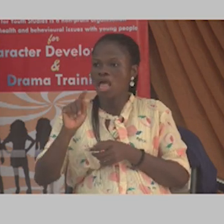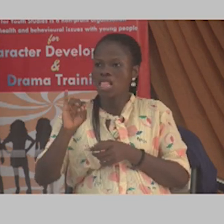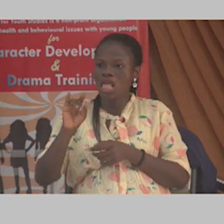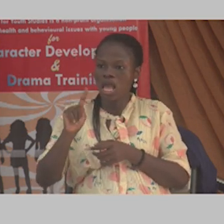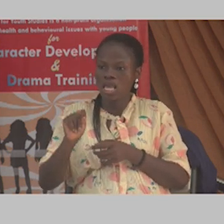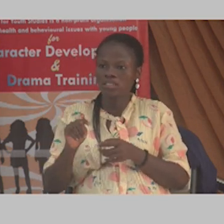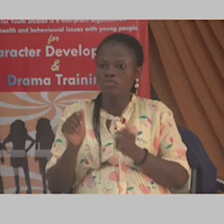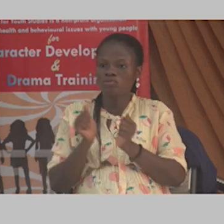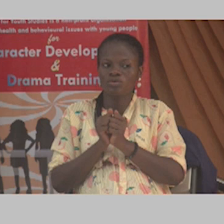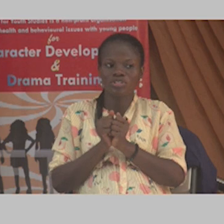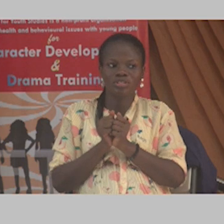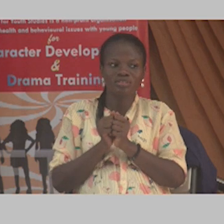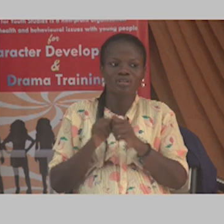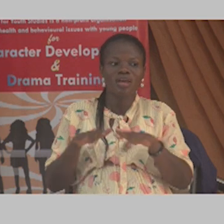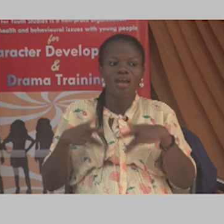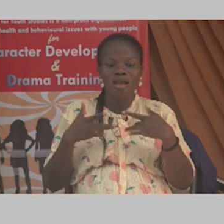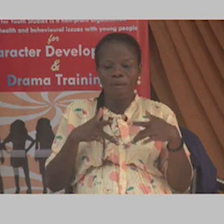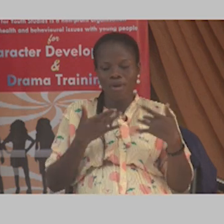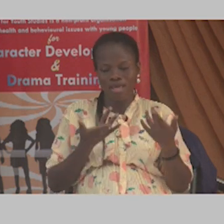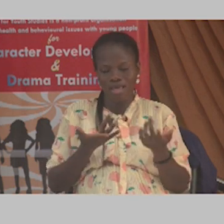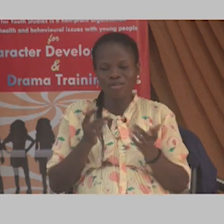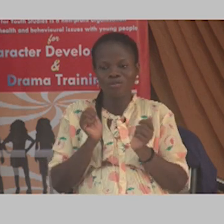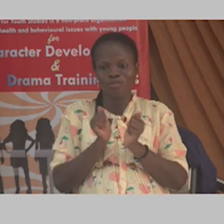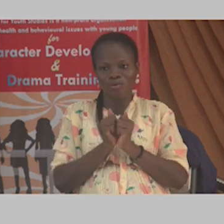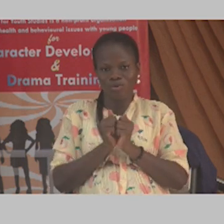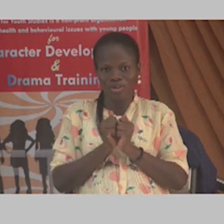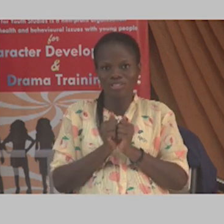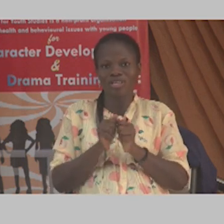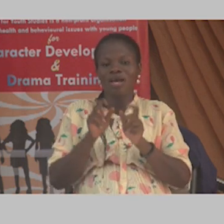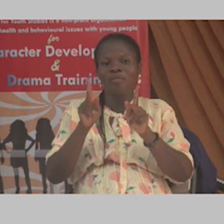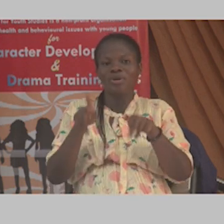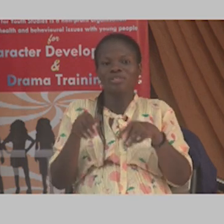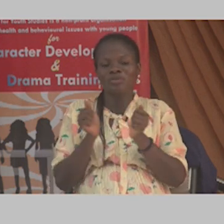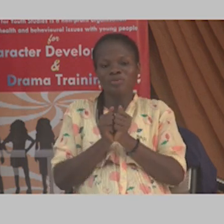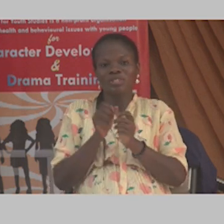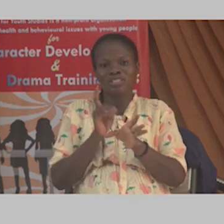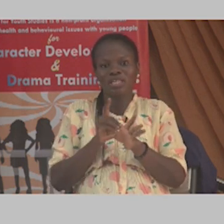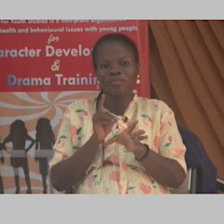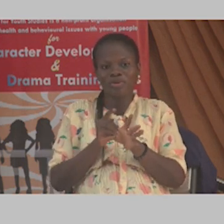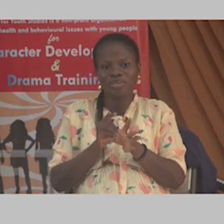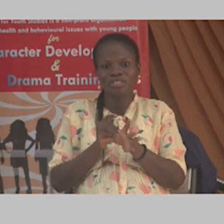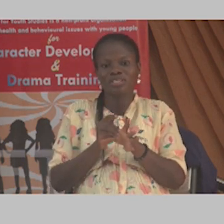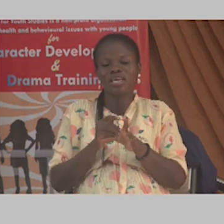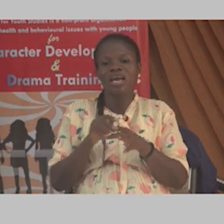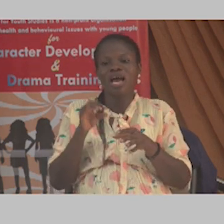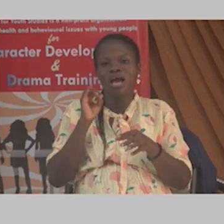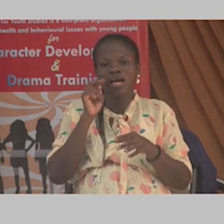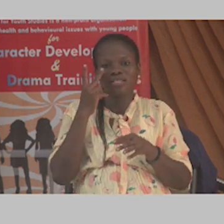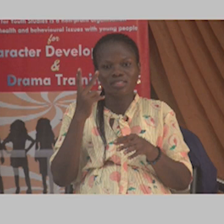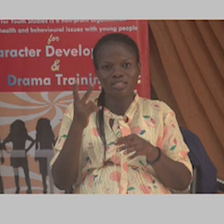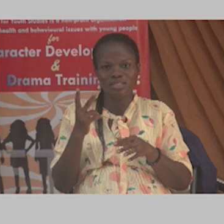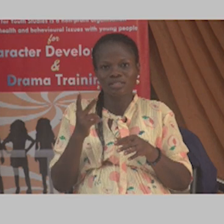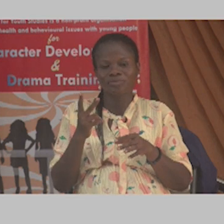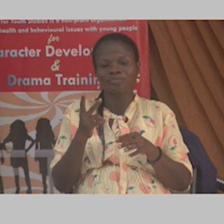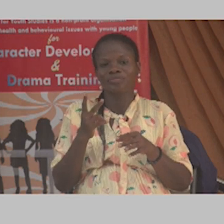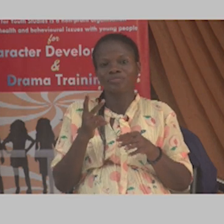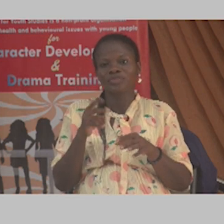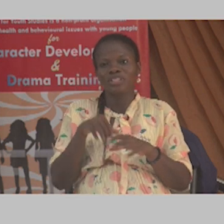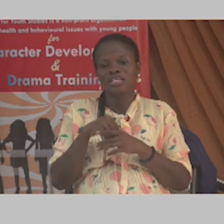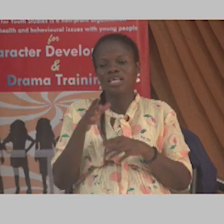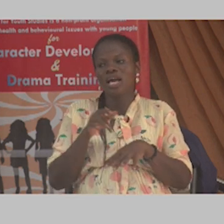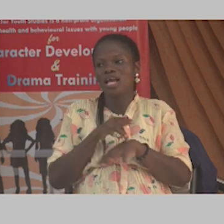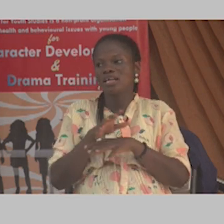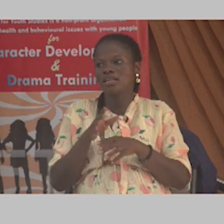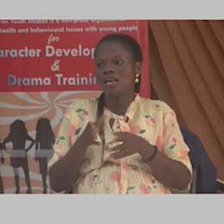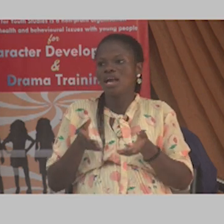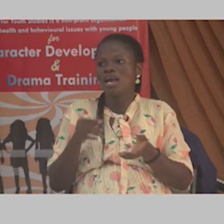of this is some beliefs that persons with disabilities are paying for sin they committed in their earlier lives, and as such